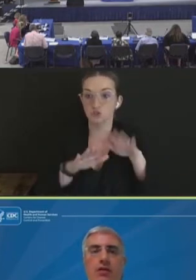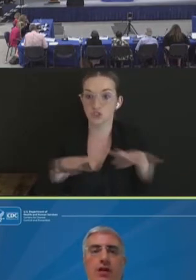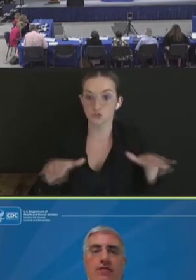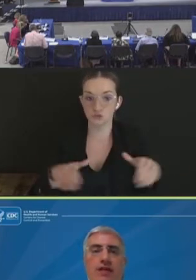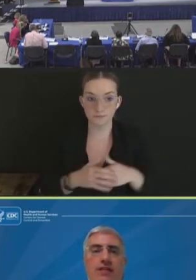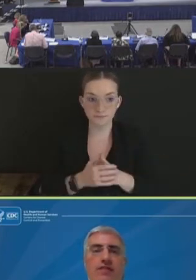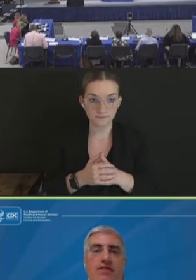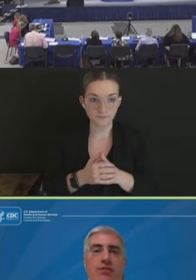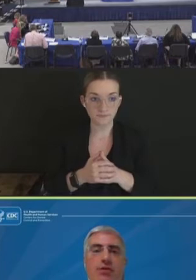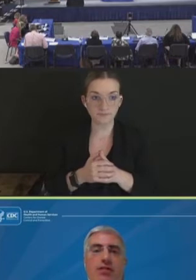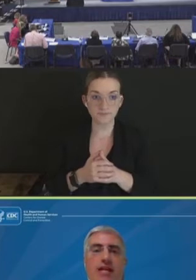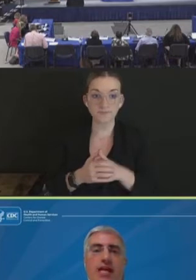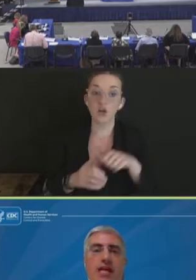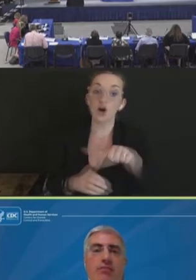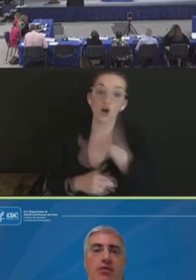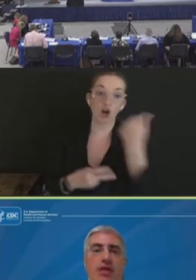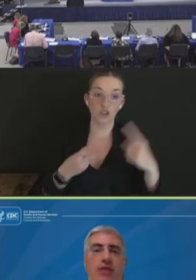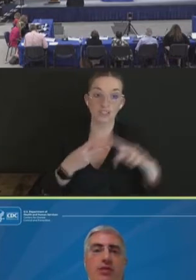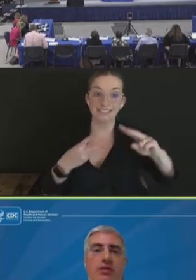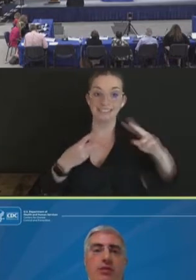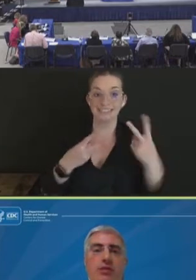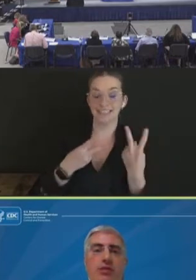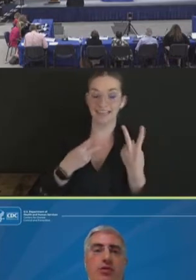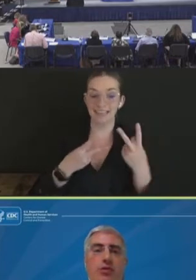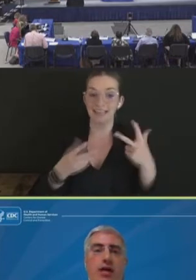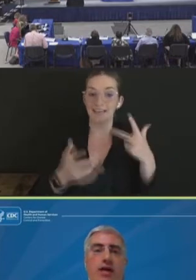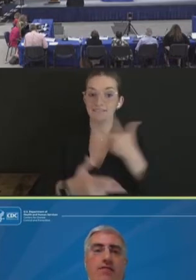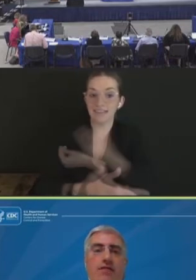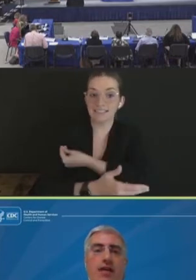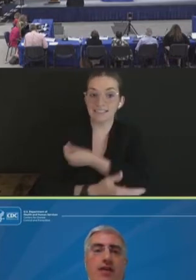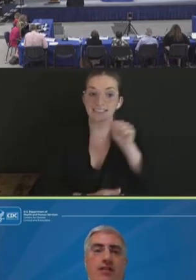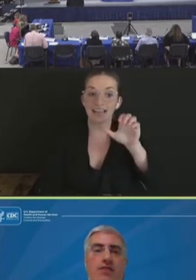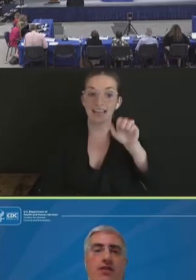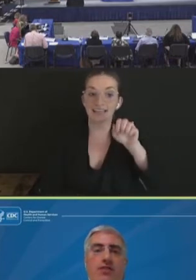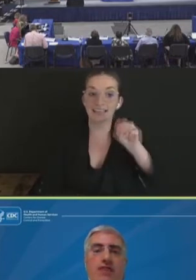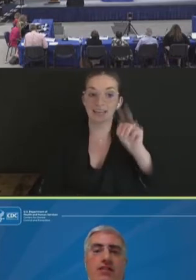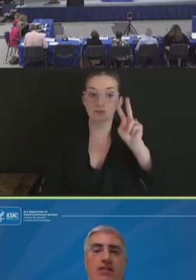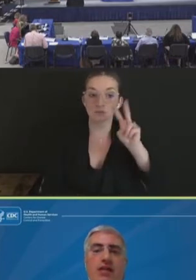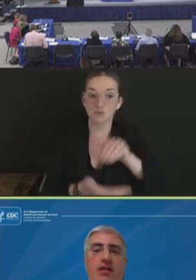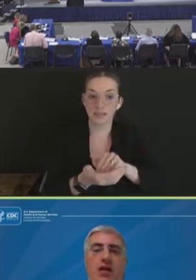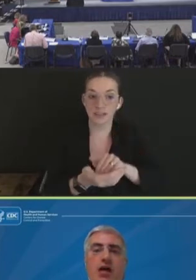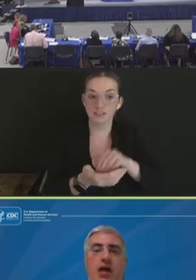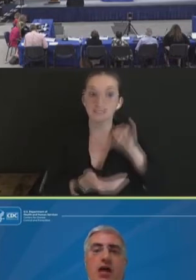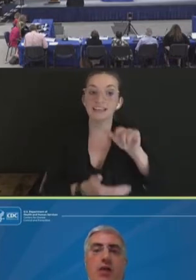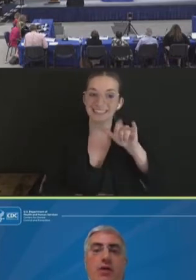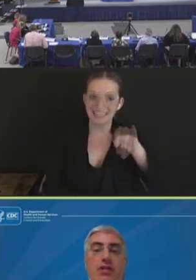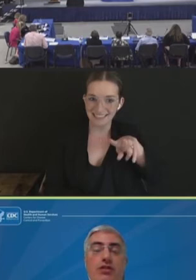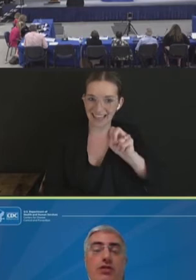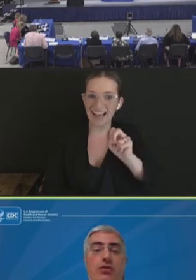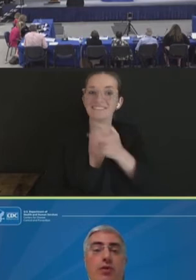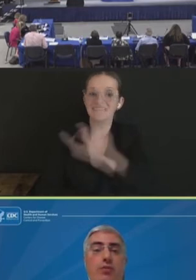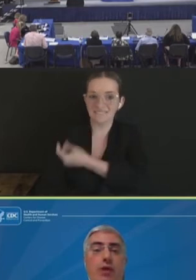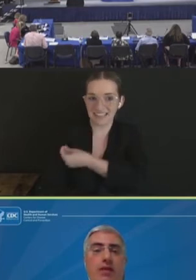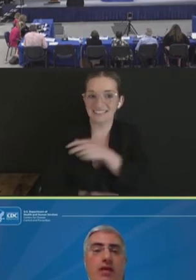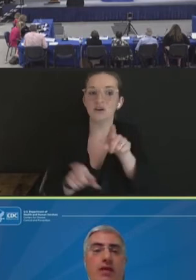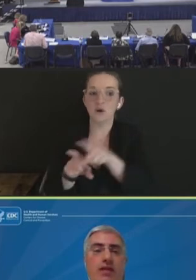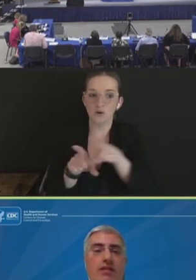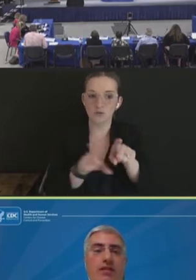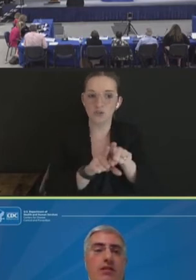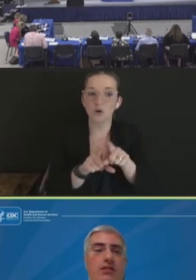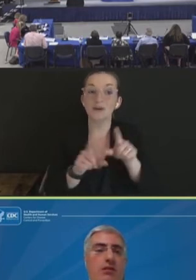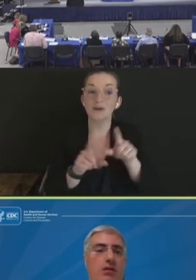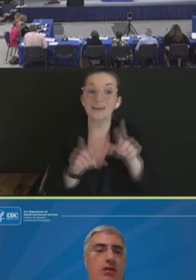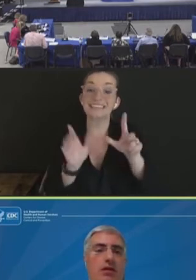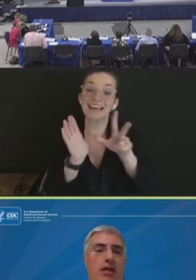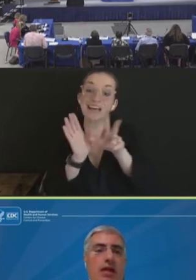The other vaccine available is ACAM2000, which is also a live vaccinia virus vaccine, which is also a replicating